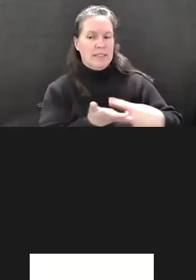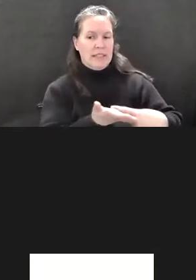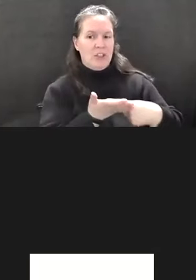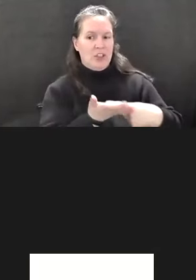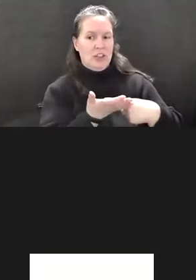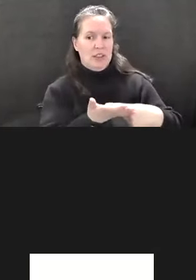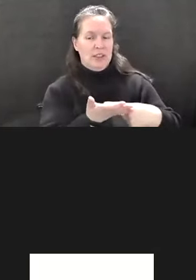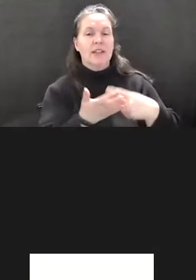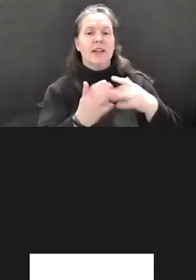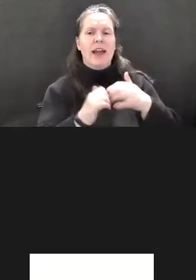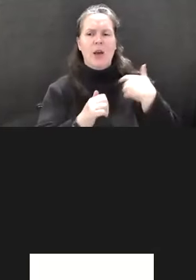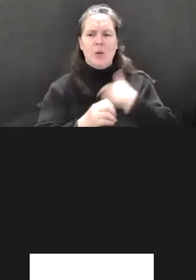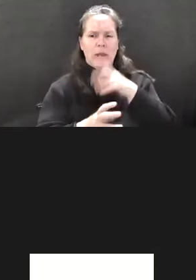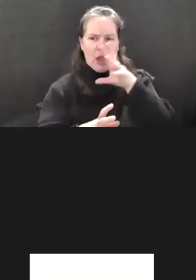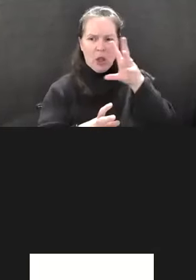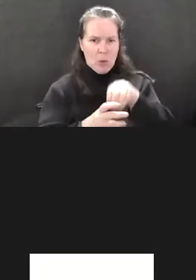how do we include